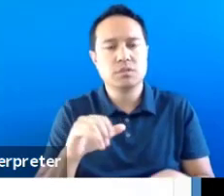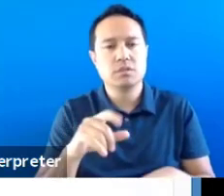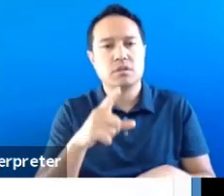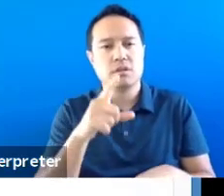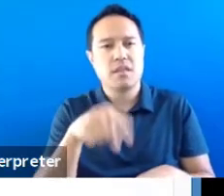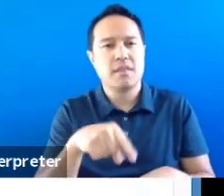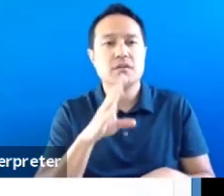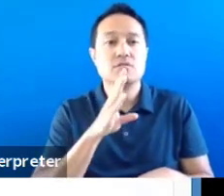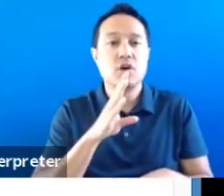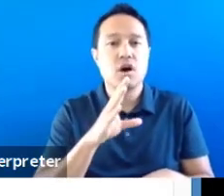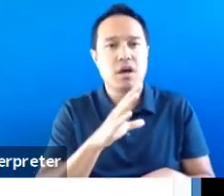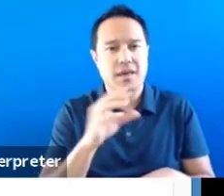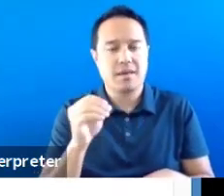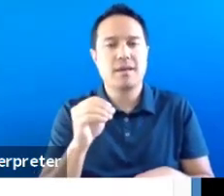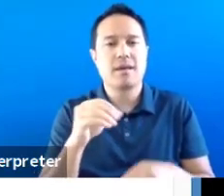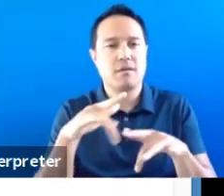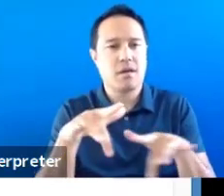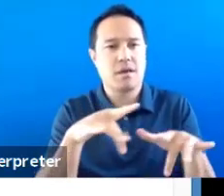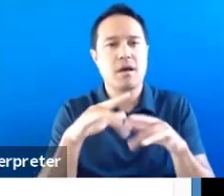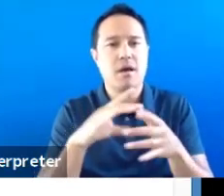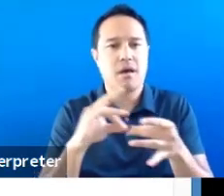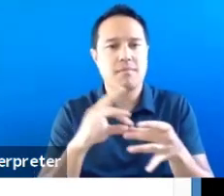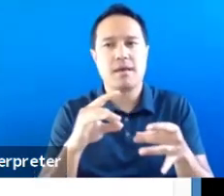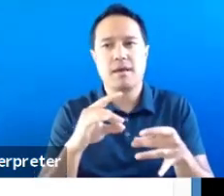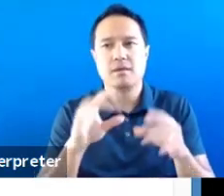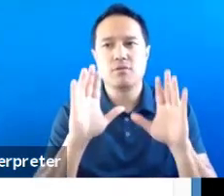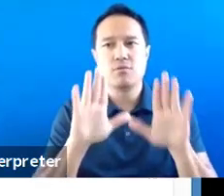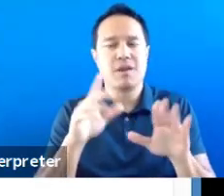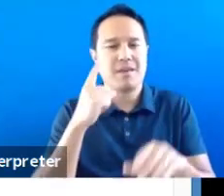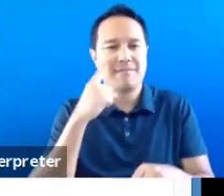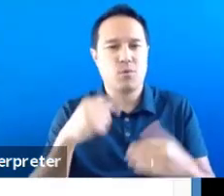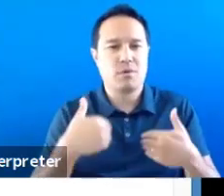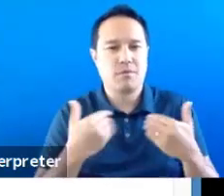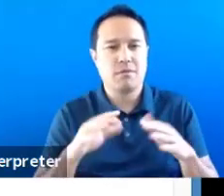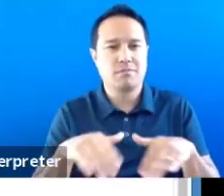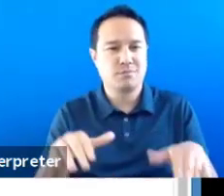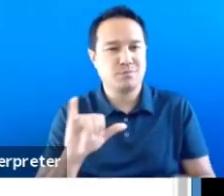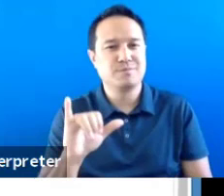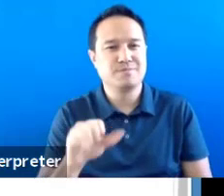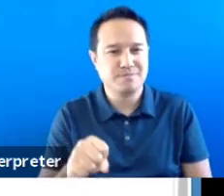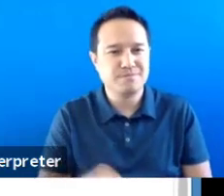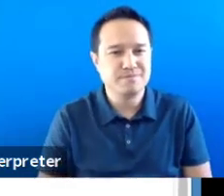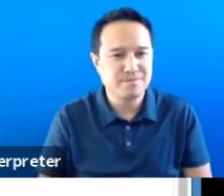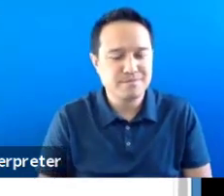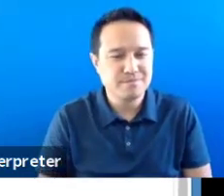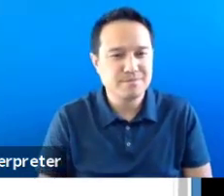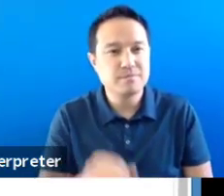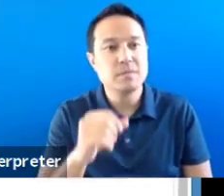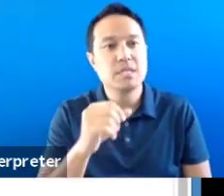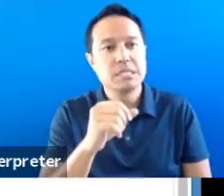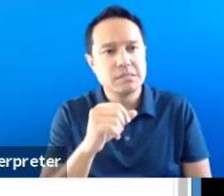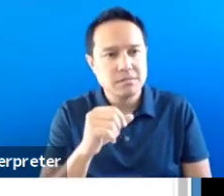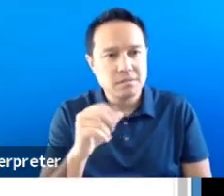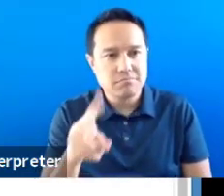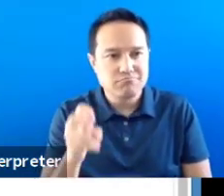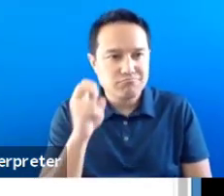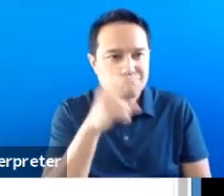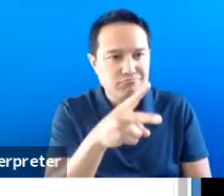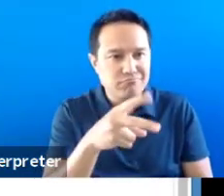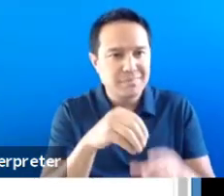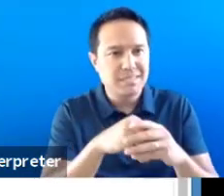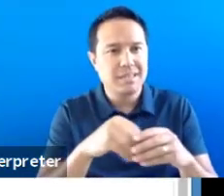there. So I'm going to go to my Google apps, extensions, and add-ons page. I'm going to drop this in the chat